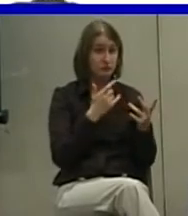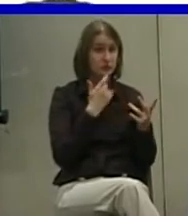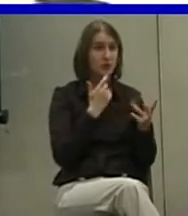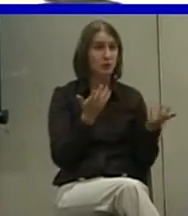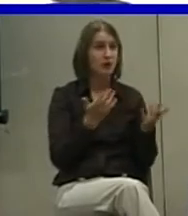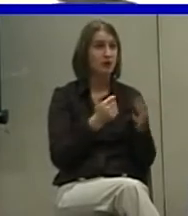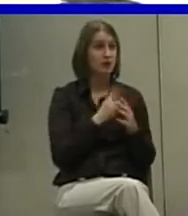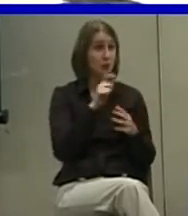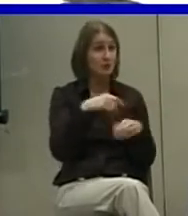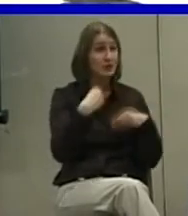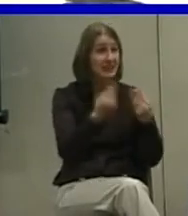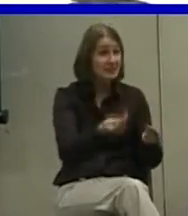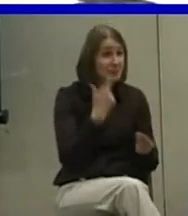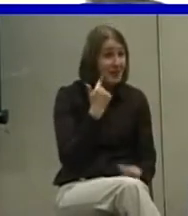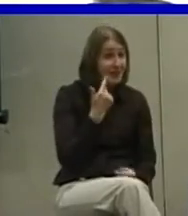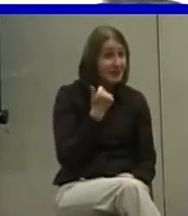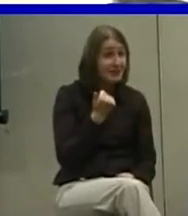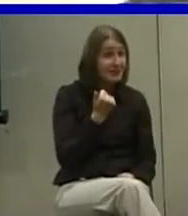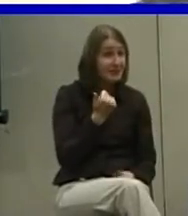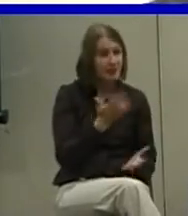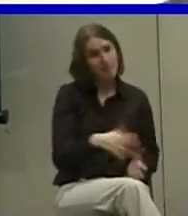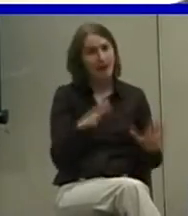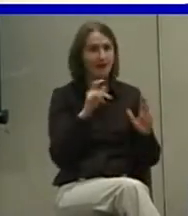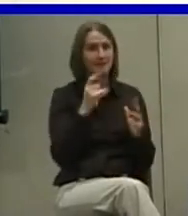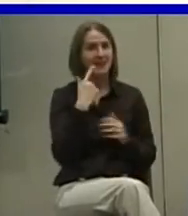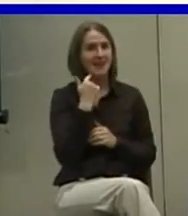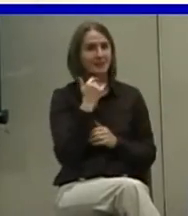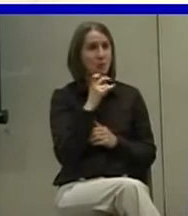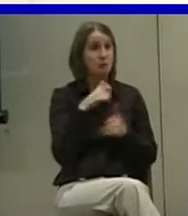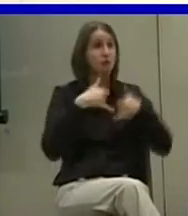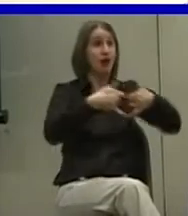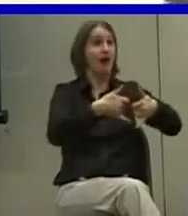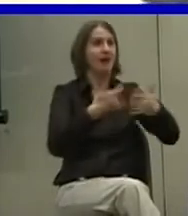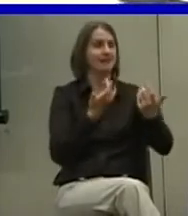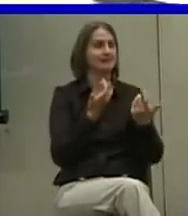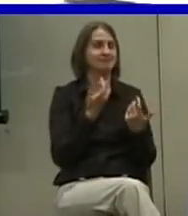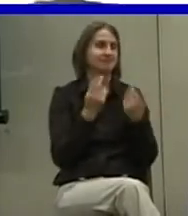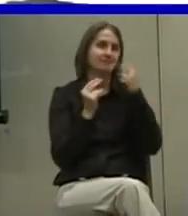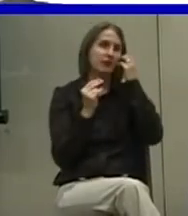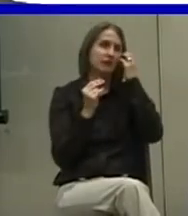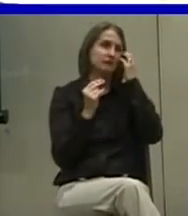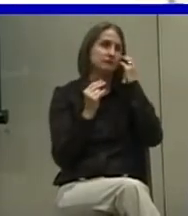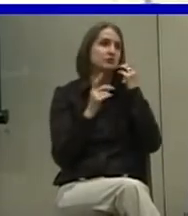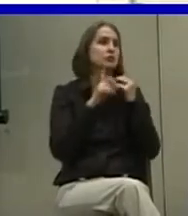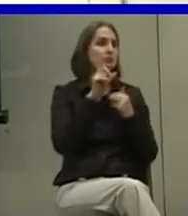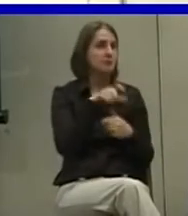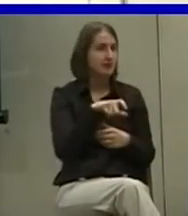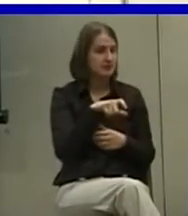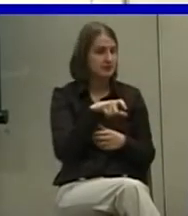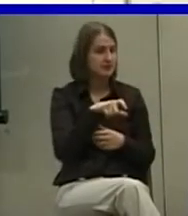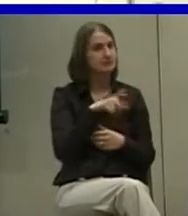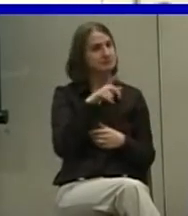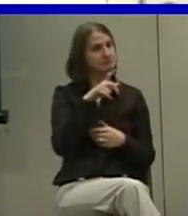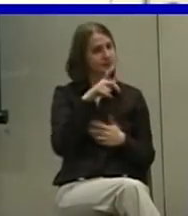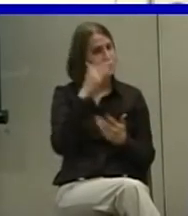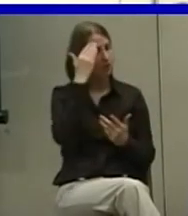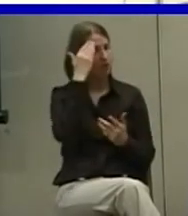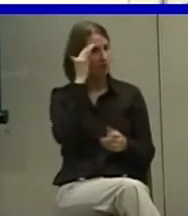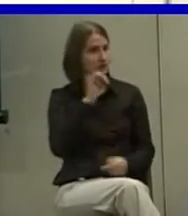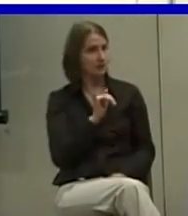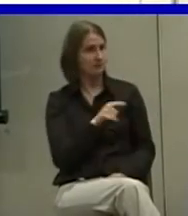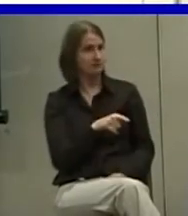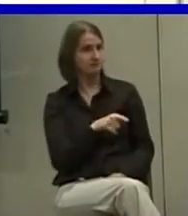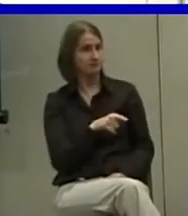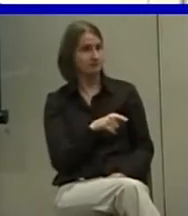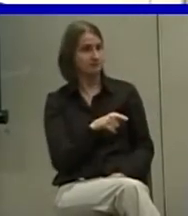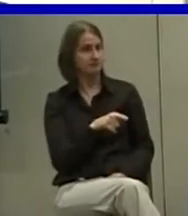give them a bag of candy or a prize? No, what you need to do is acknowledge them.